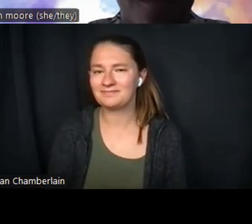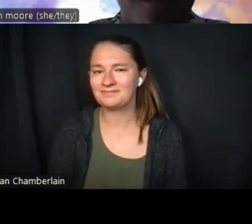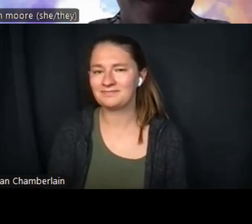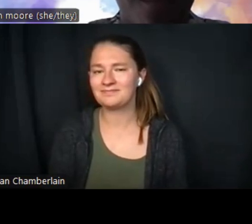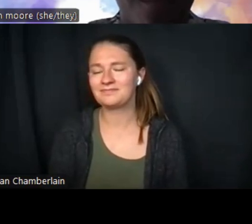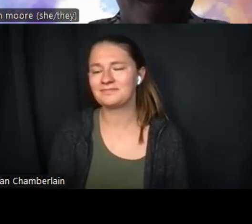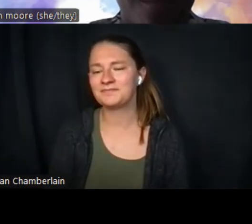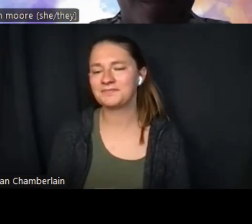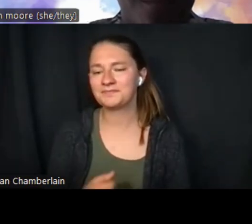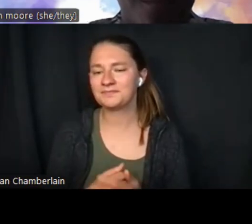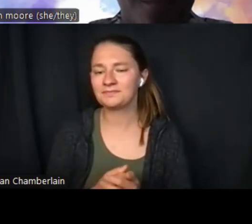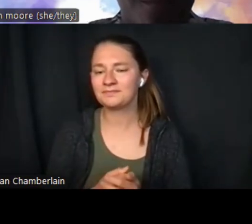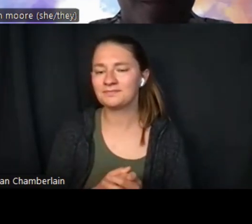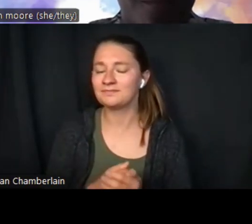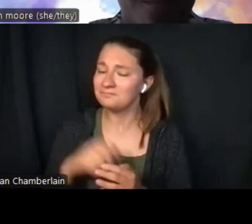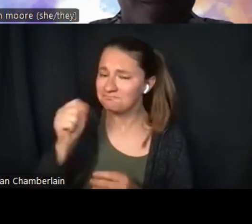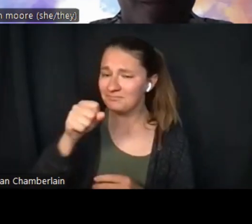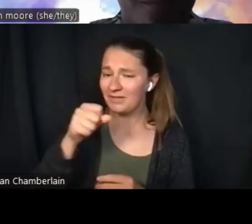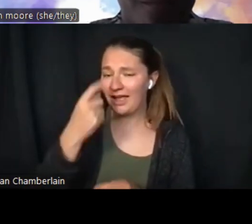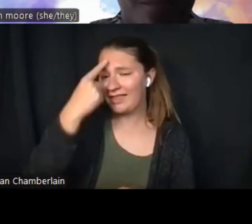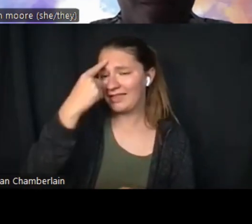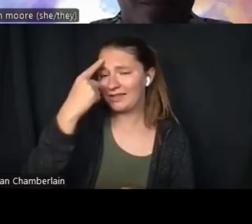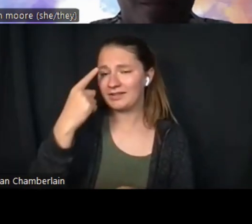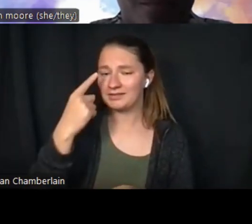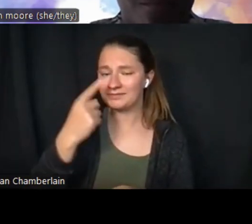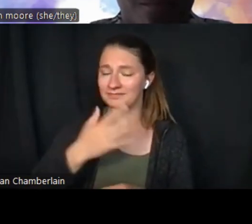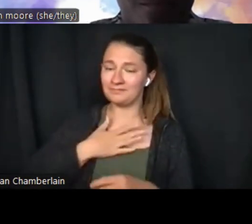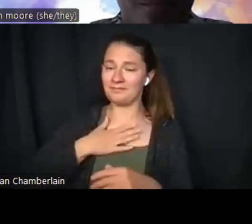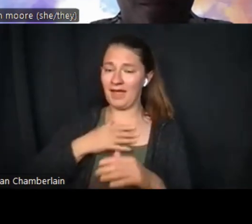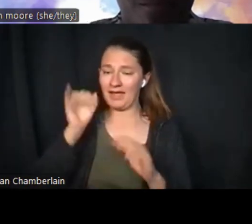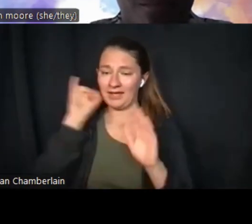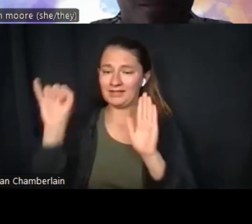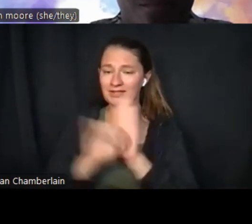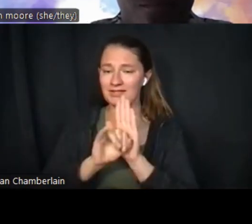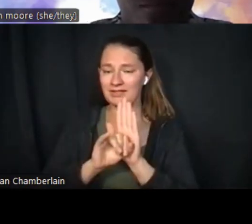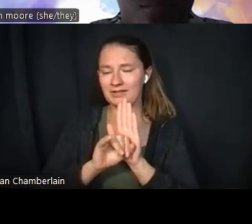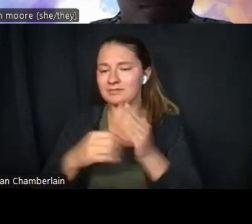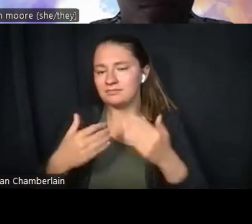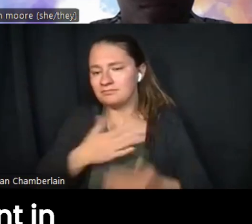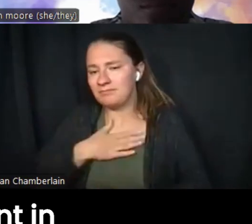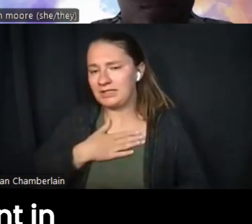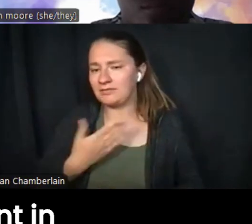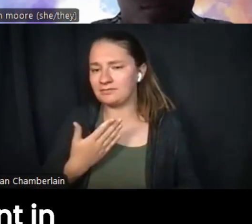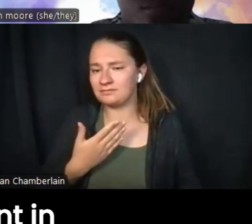but yeah, I mean, I think just with my own identities, being a physician,